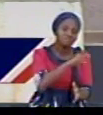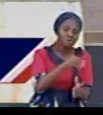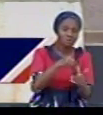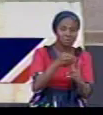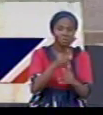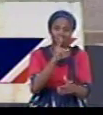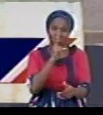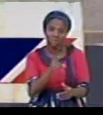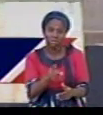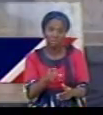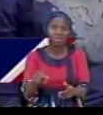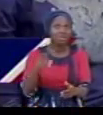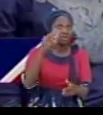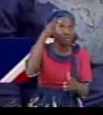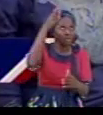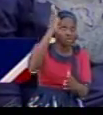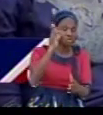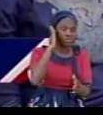will deliver us.